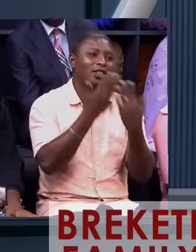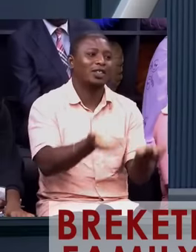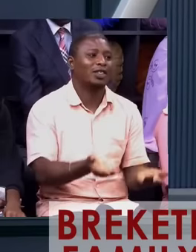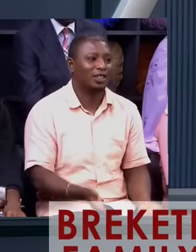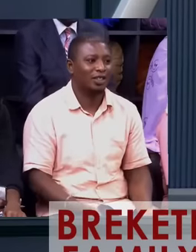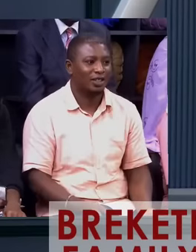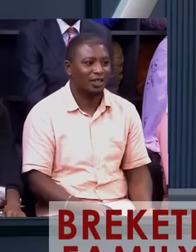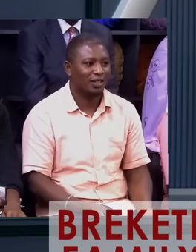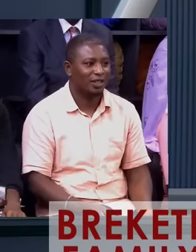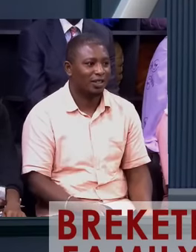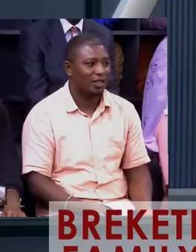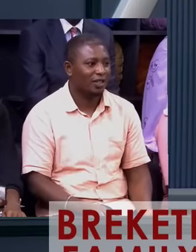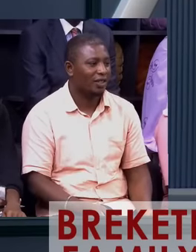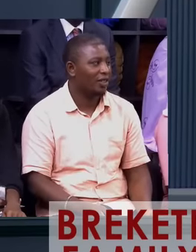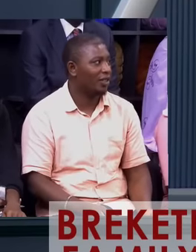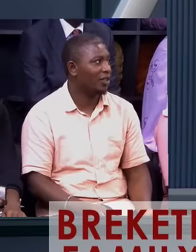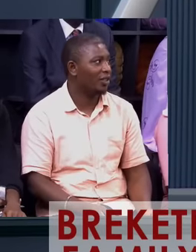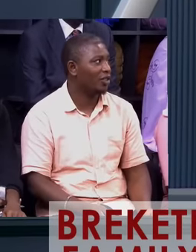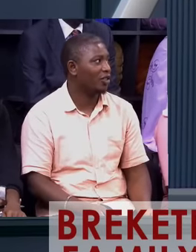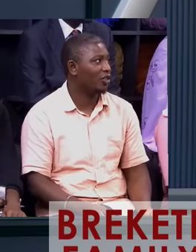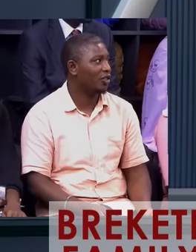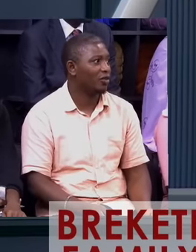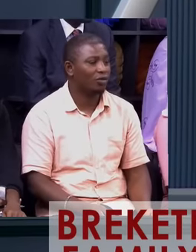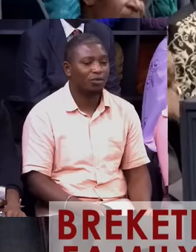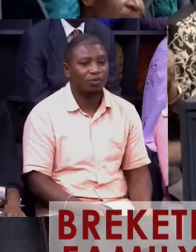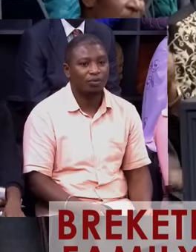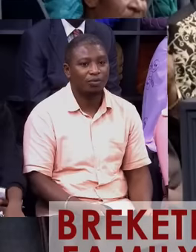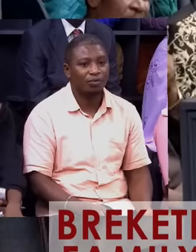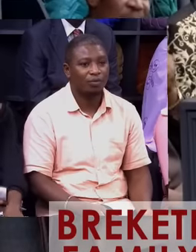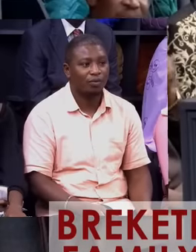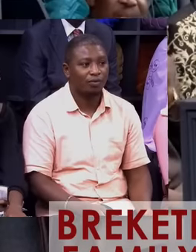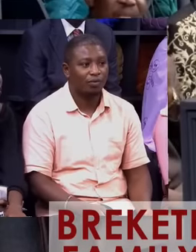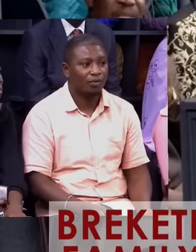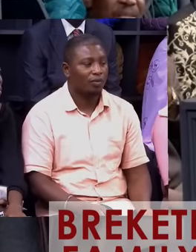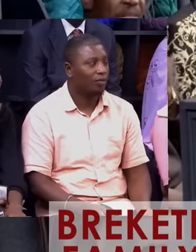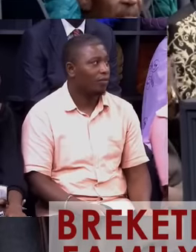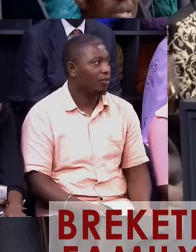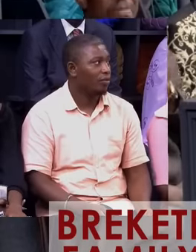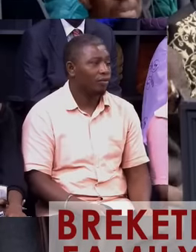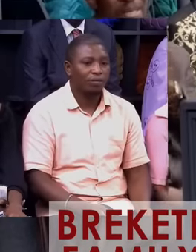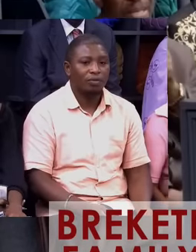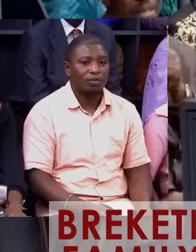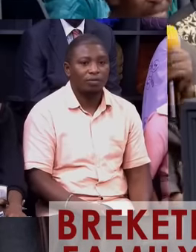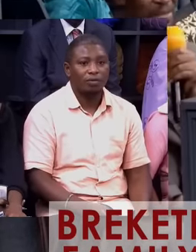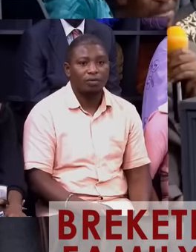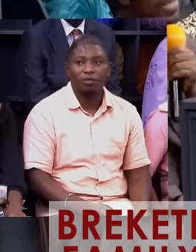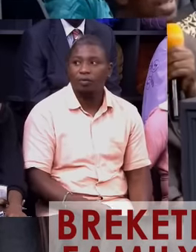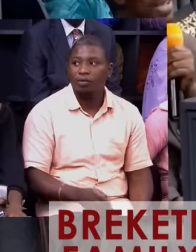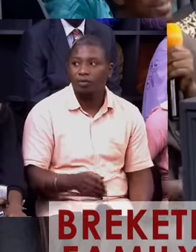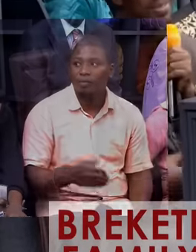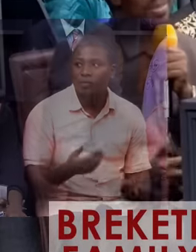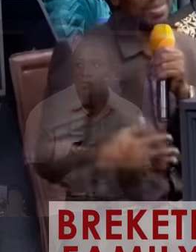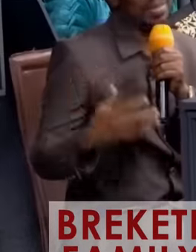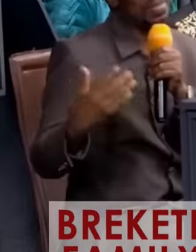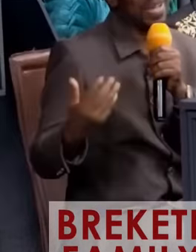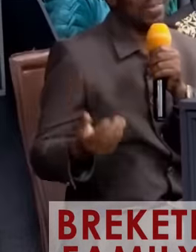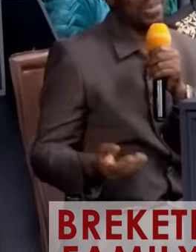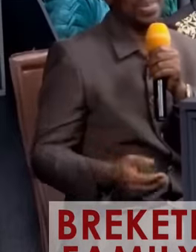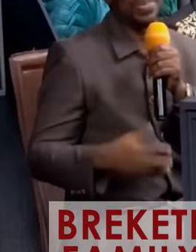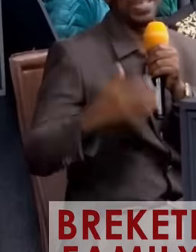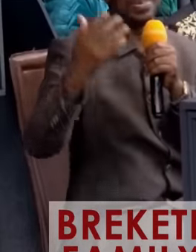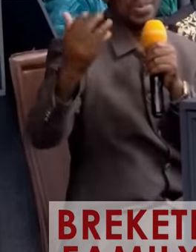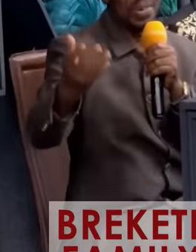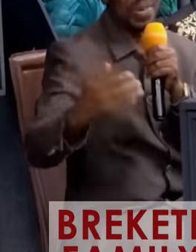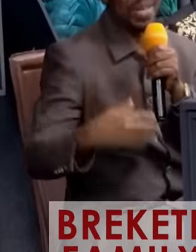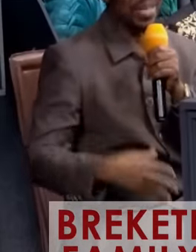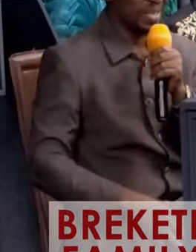president can i h president sir over to you sir and then h president you see I was raising my hand